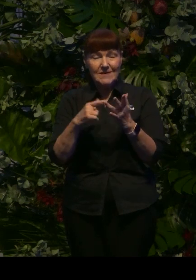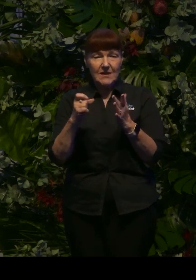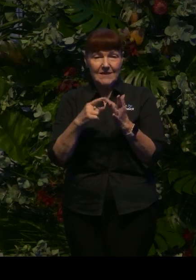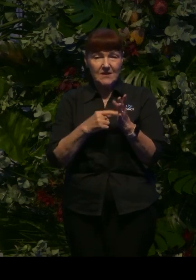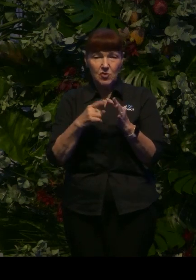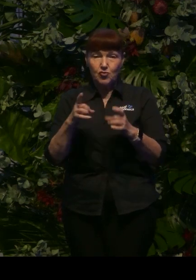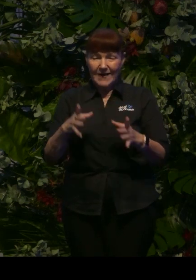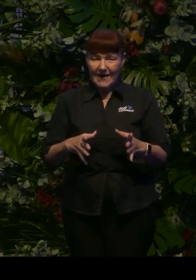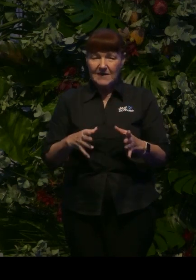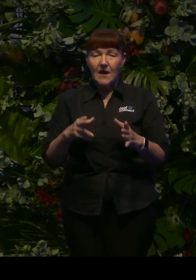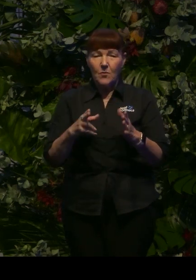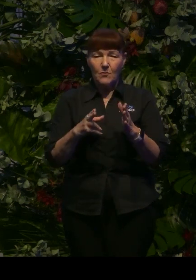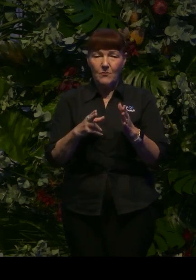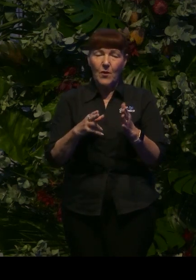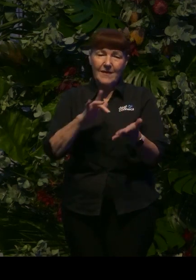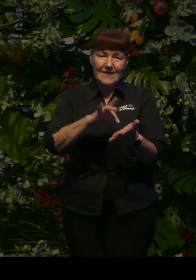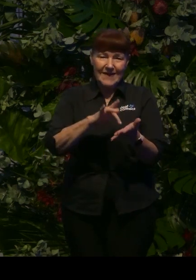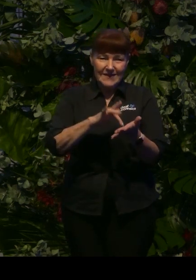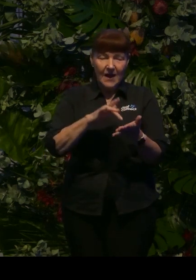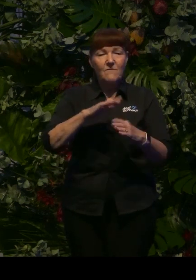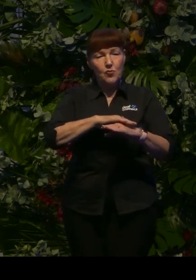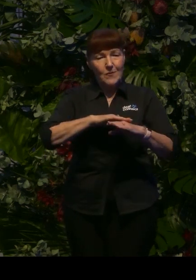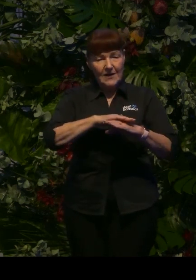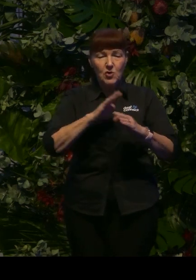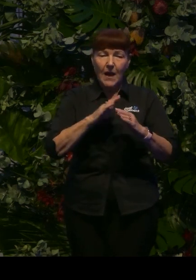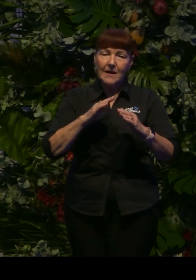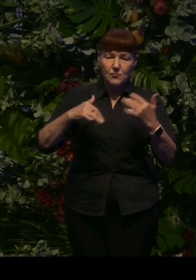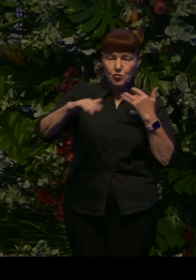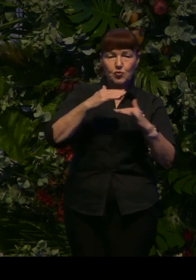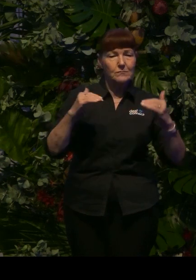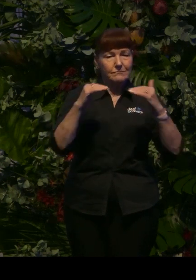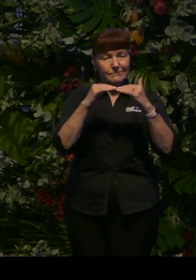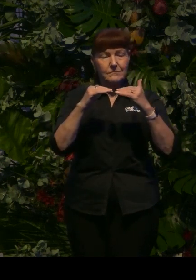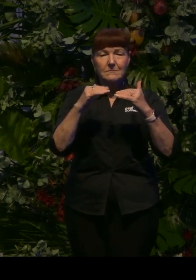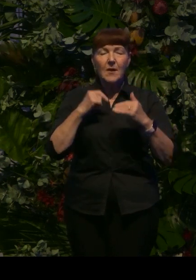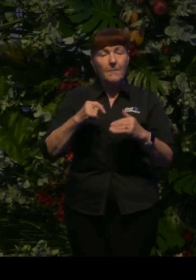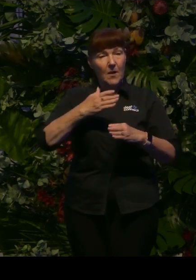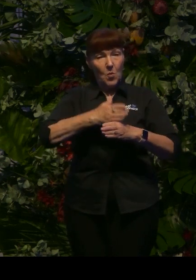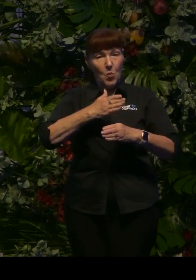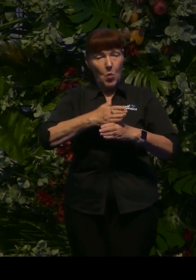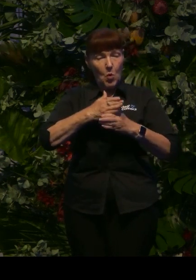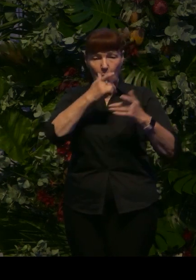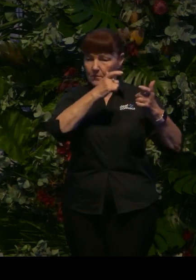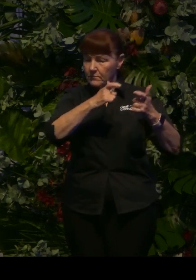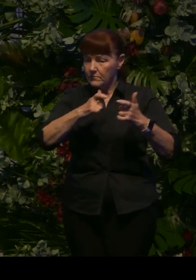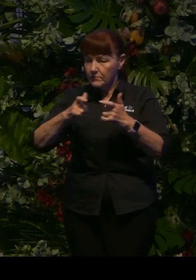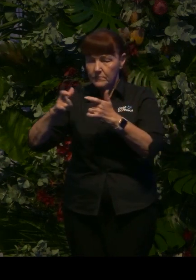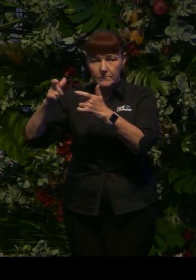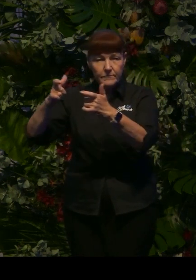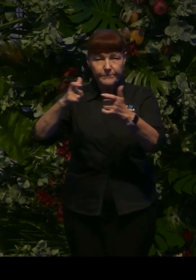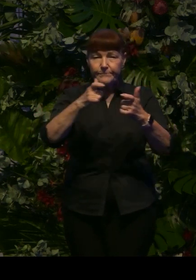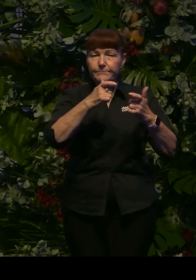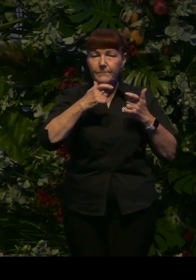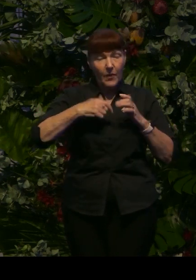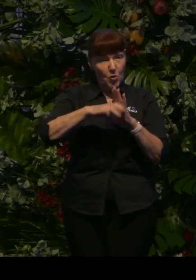Rights Department with the NEA's Center for Racial and Social Justice. In my role, I oversee the development of the Racial and Social